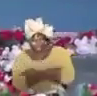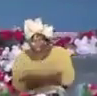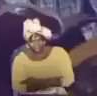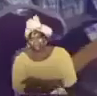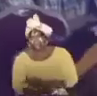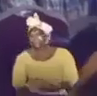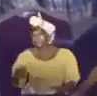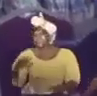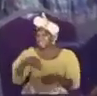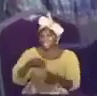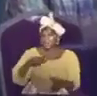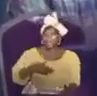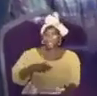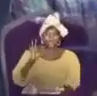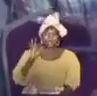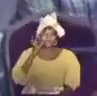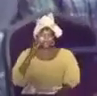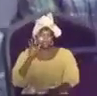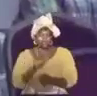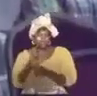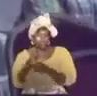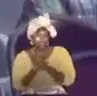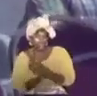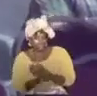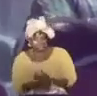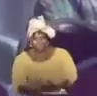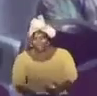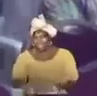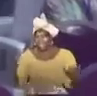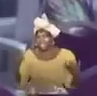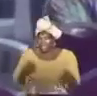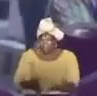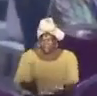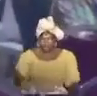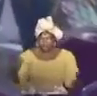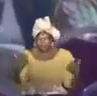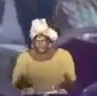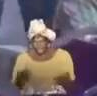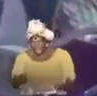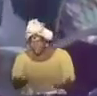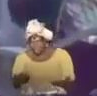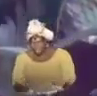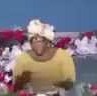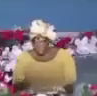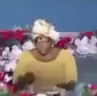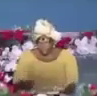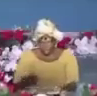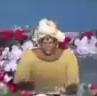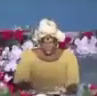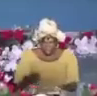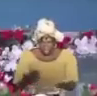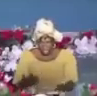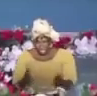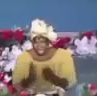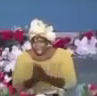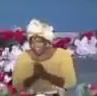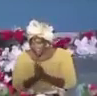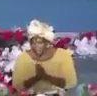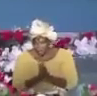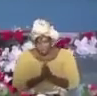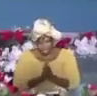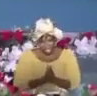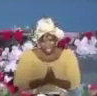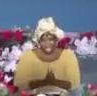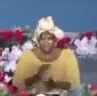Rest in the area of fruitfulness. Go ahead, take a minute or two. You are talking to your Savior, your King, your Maker,